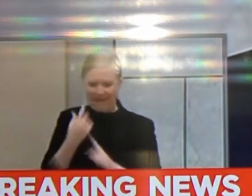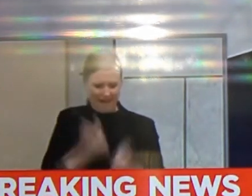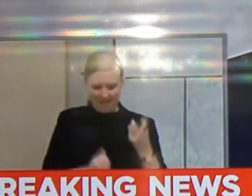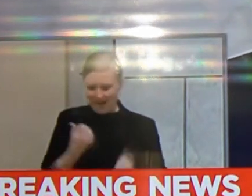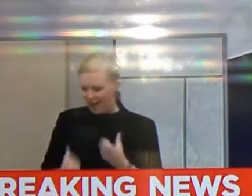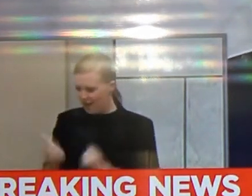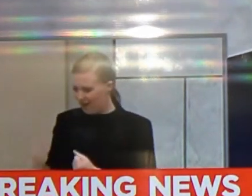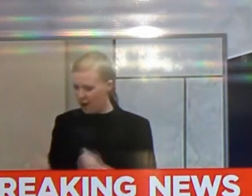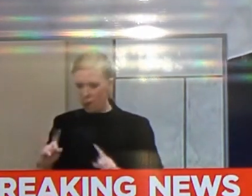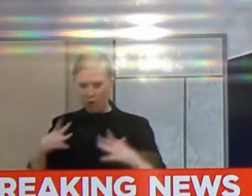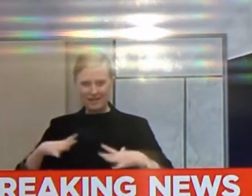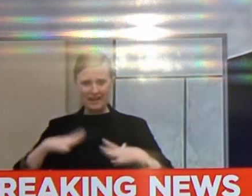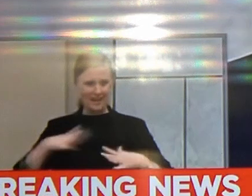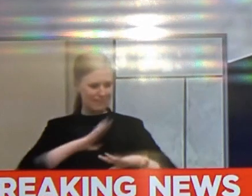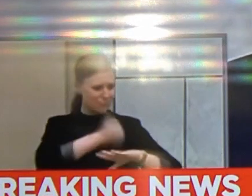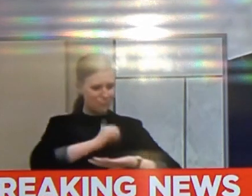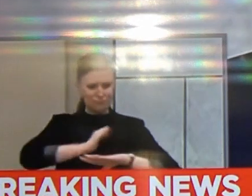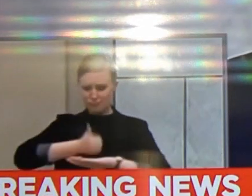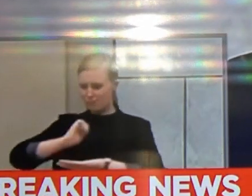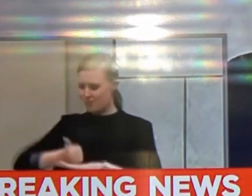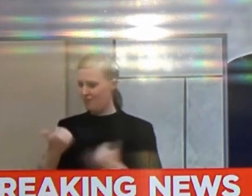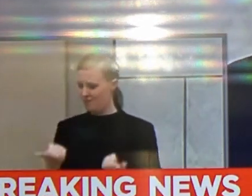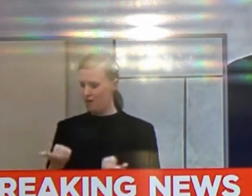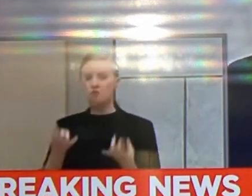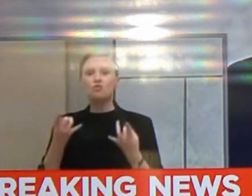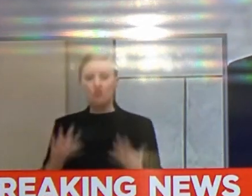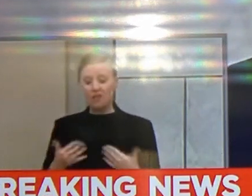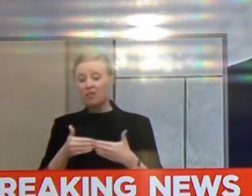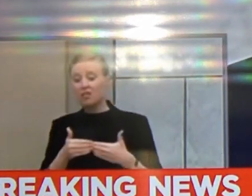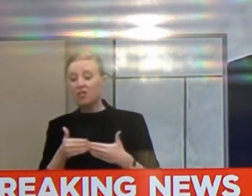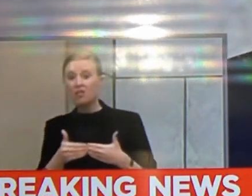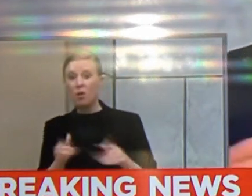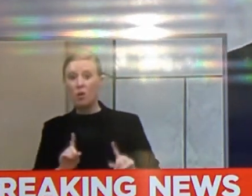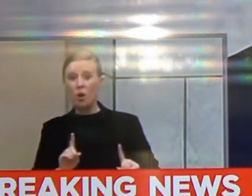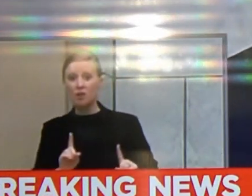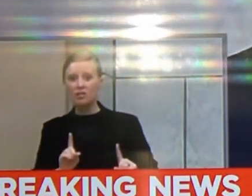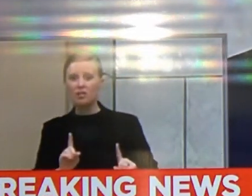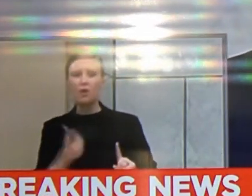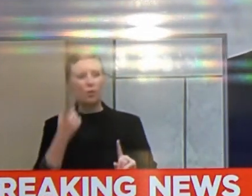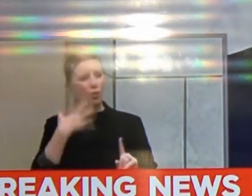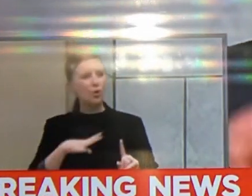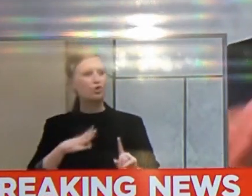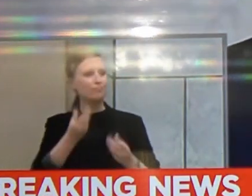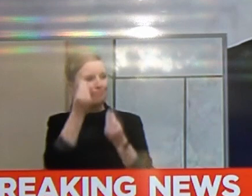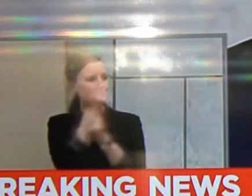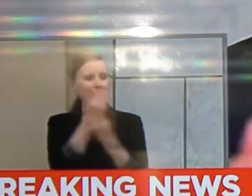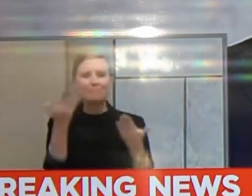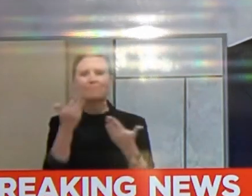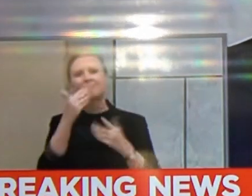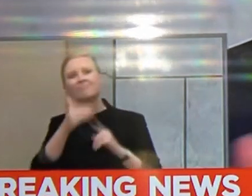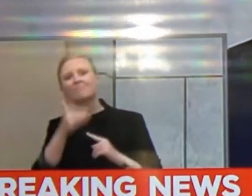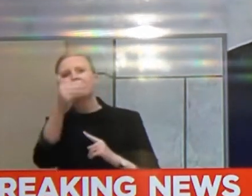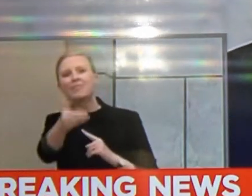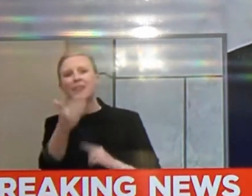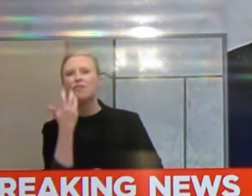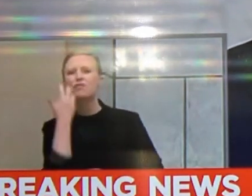and supports. Now what we are looking to do is let Australians know what our next target is and what we're hoping to achieve